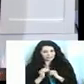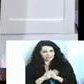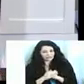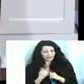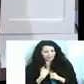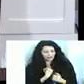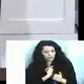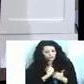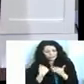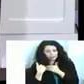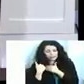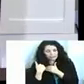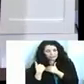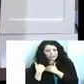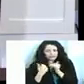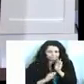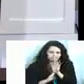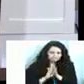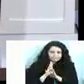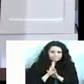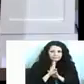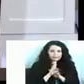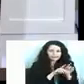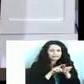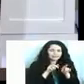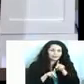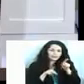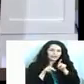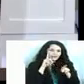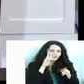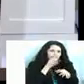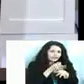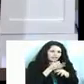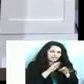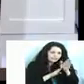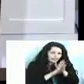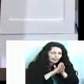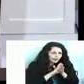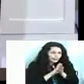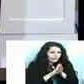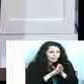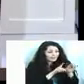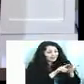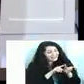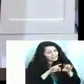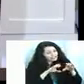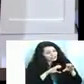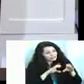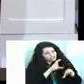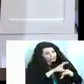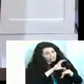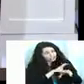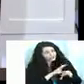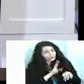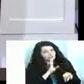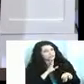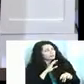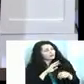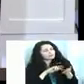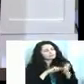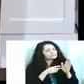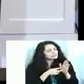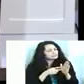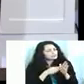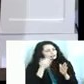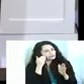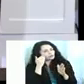faith, to grow in our own spirituality. But in order to grow in our spirituality as a church, we've been talking about what it means to know our own